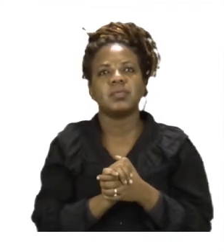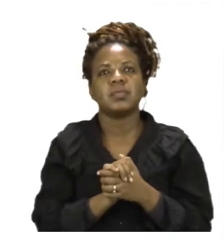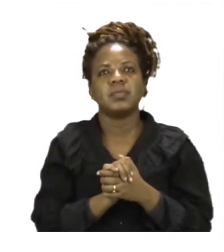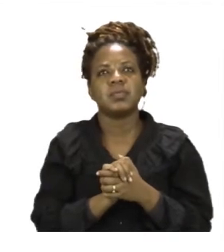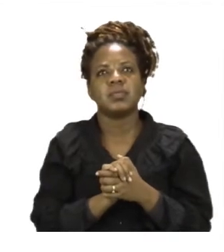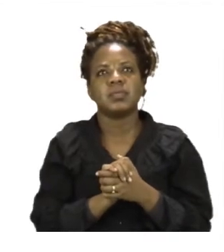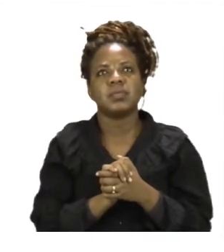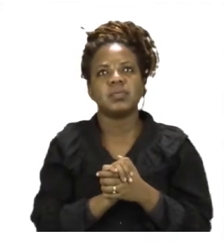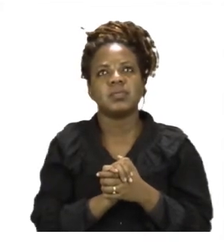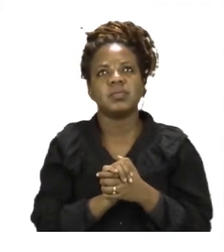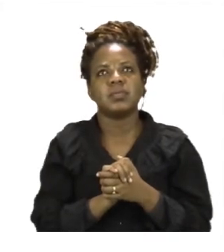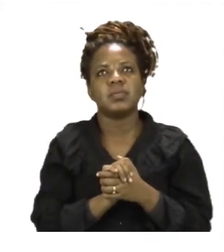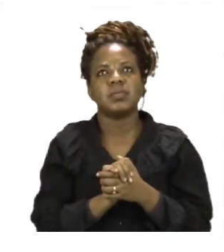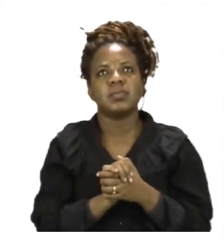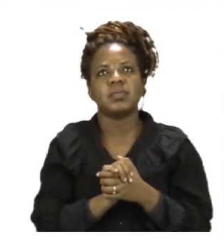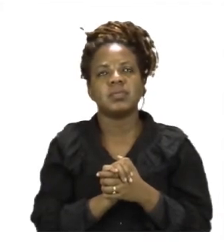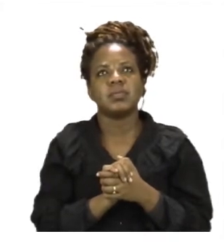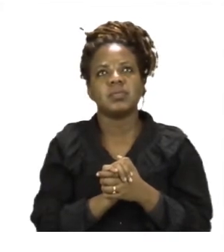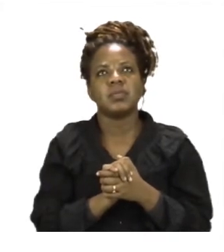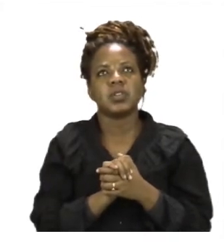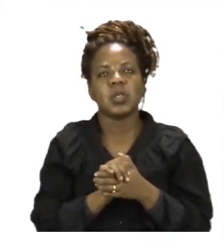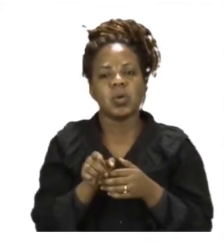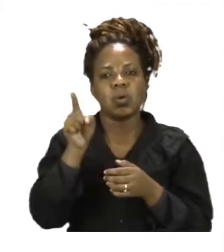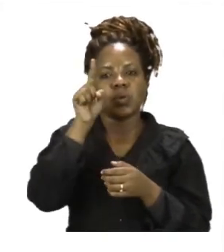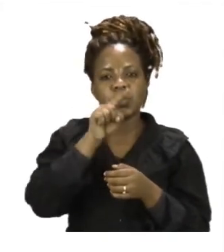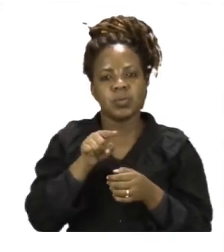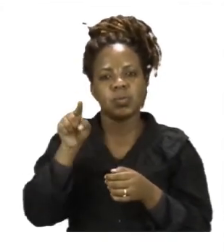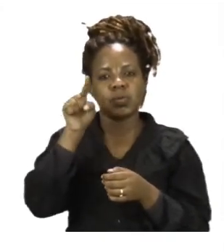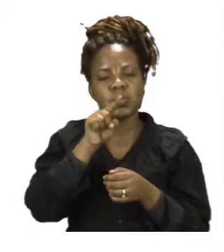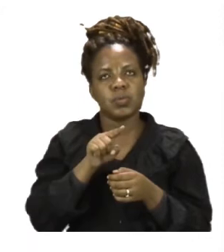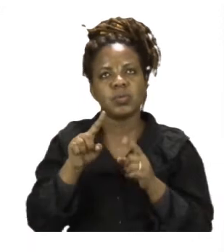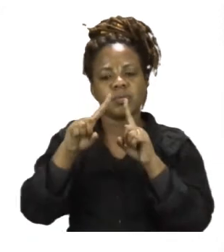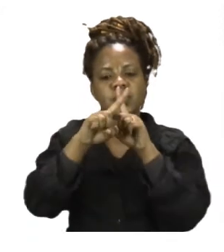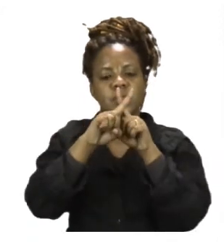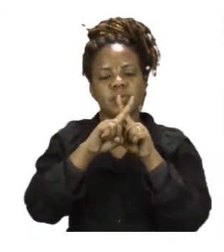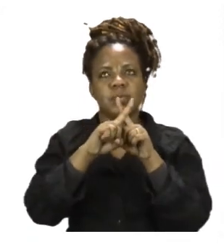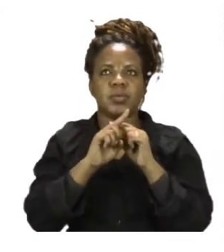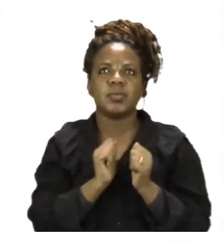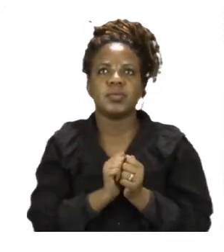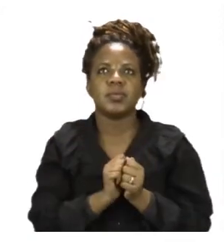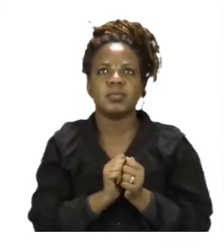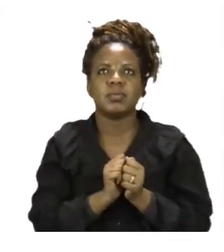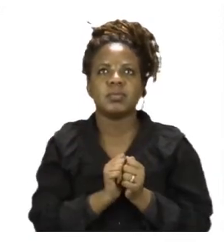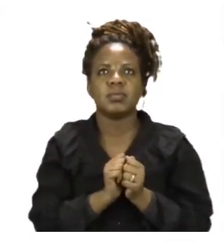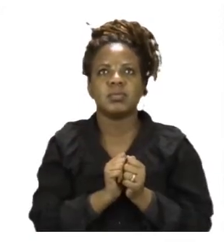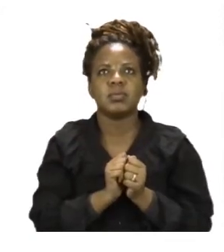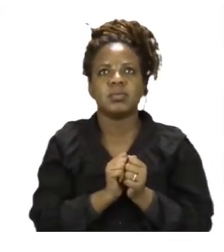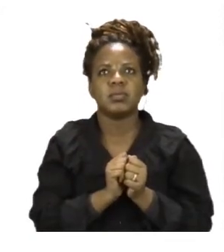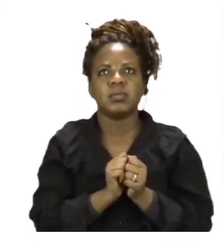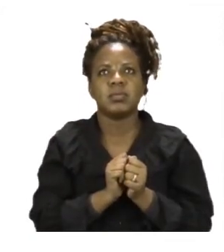doing some wheel completions. Now, this is very interesting because all of these wheels are